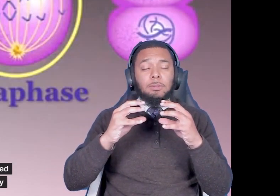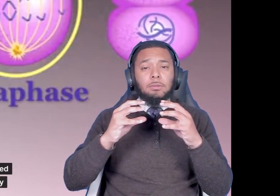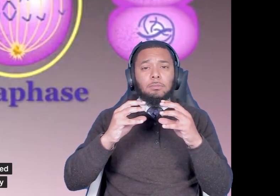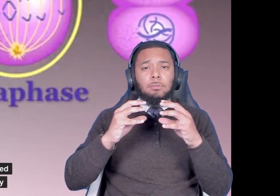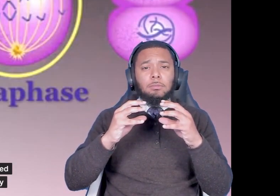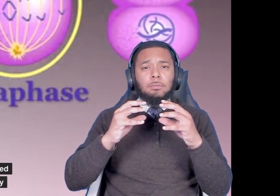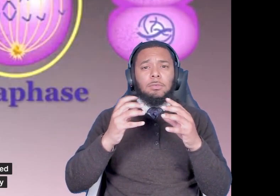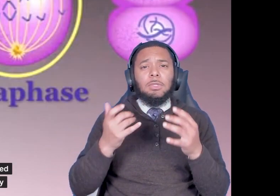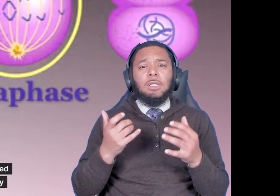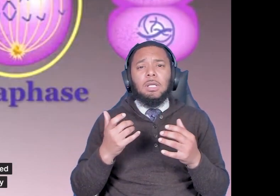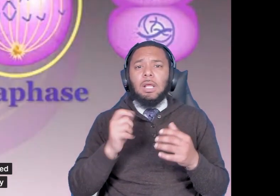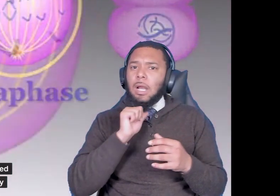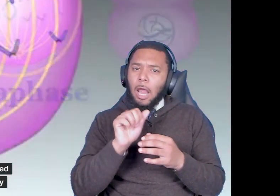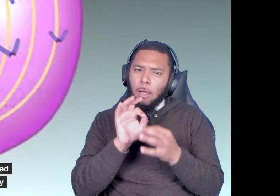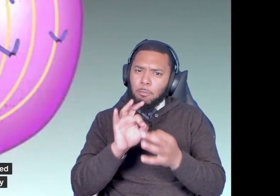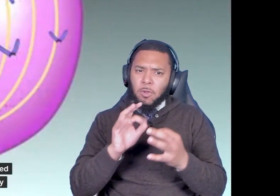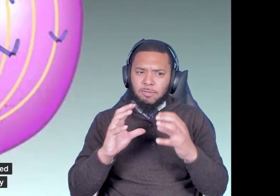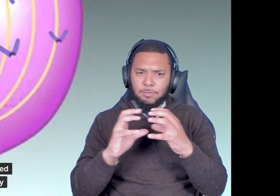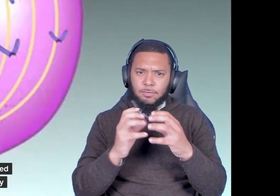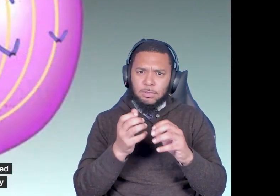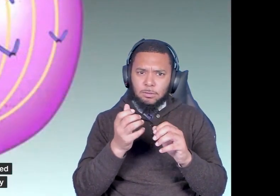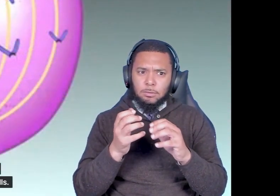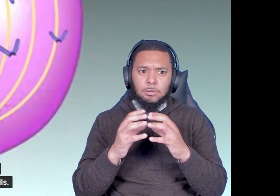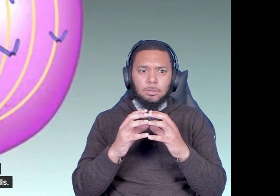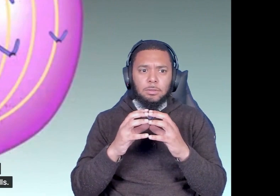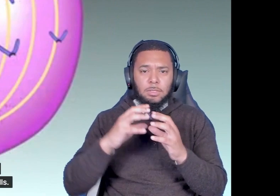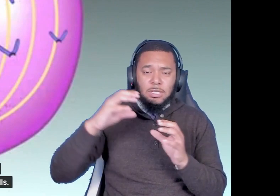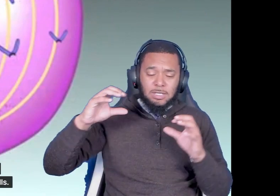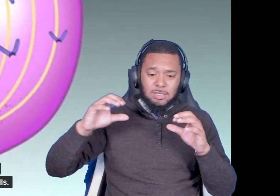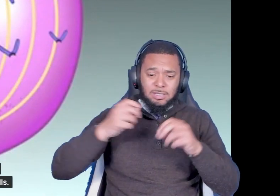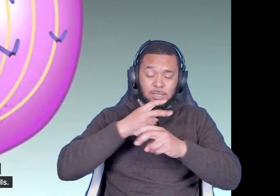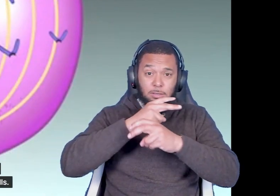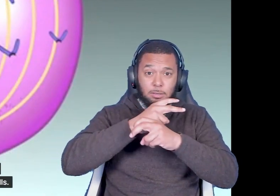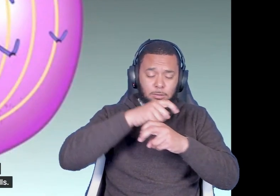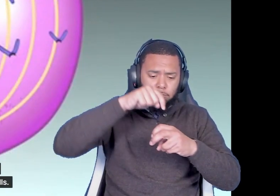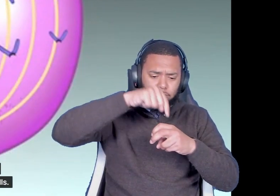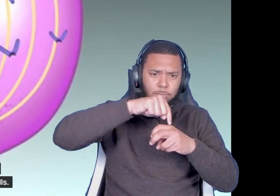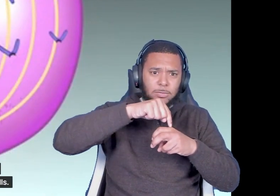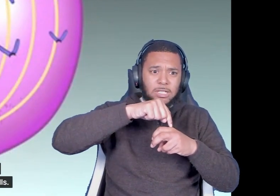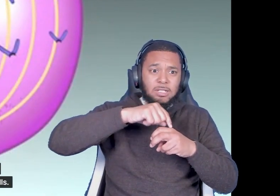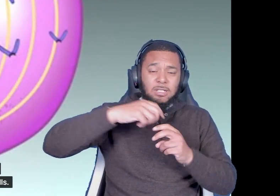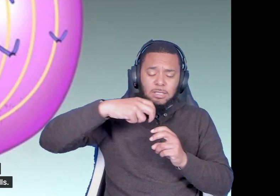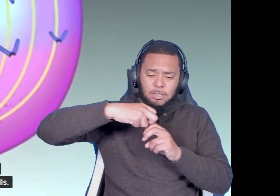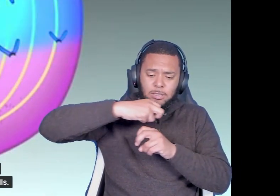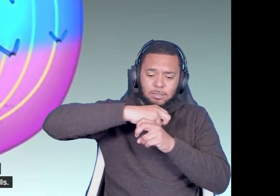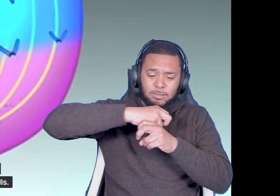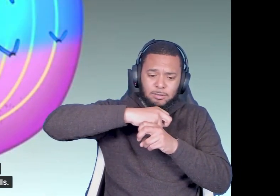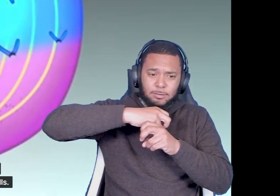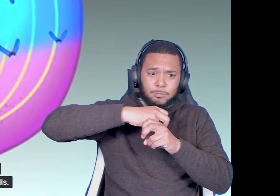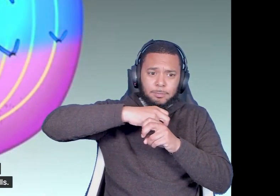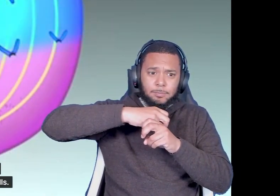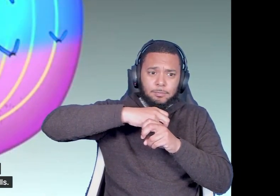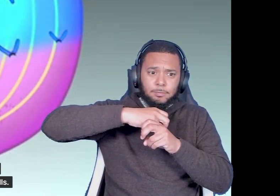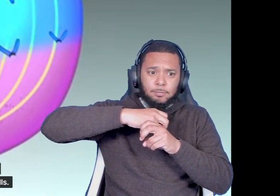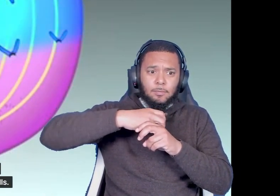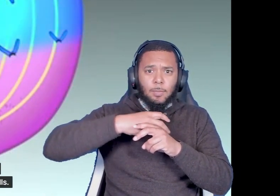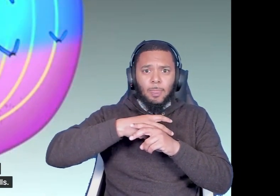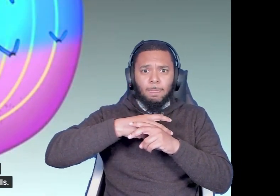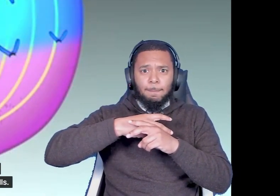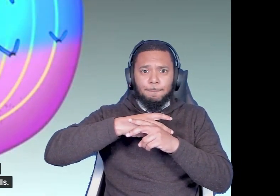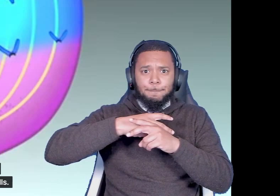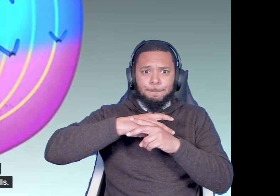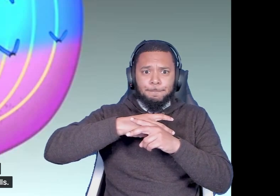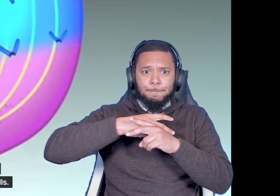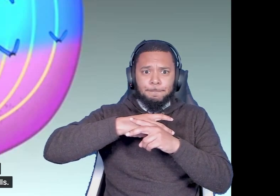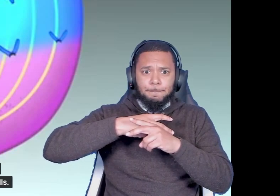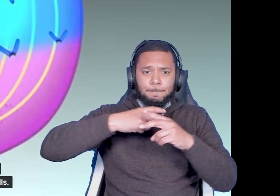an elongated shape at this point. The centrioles, they start pulling the sister chromatids